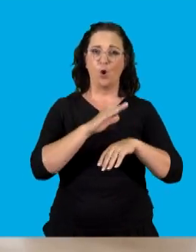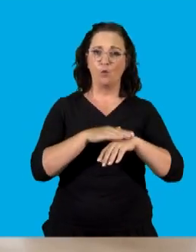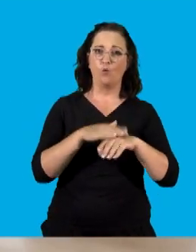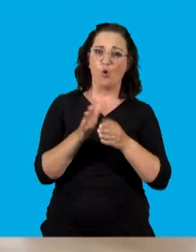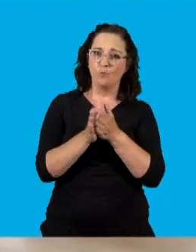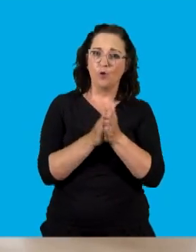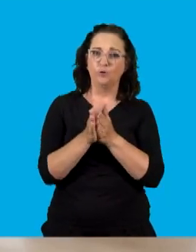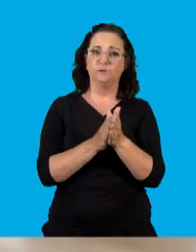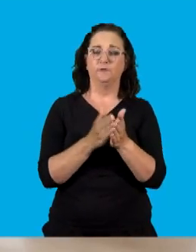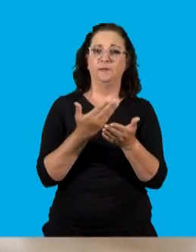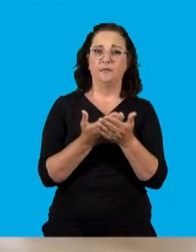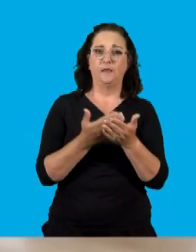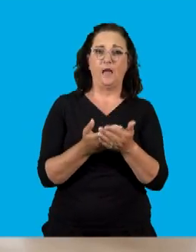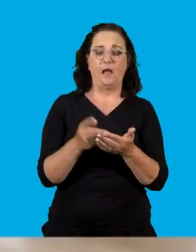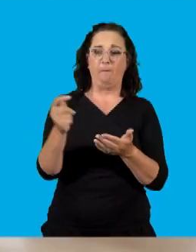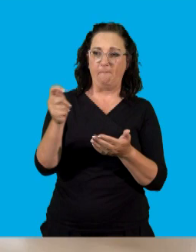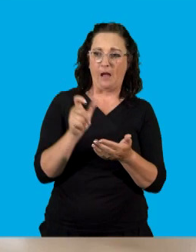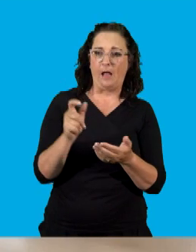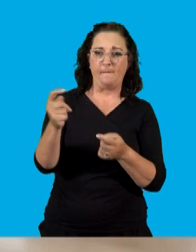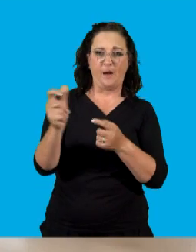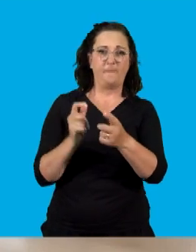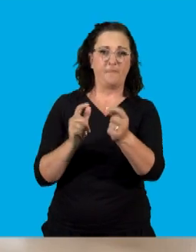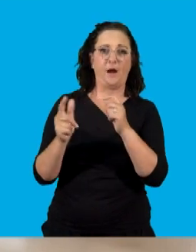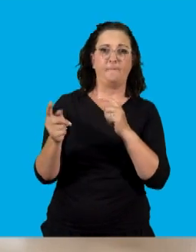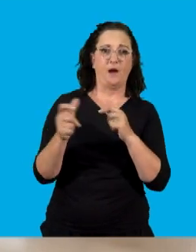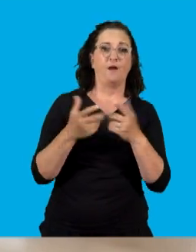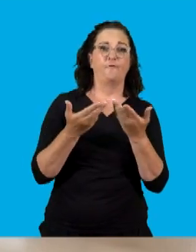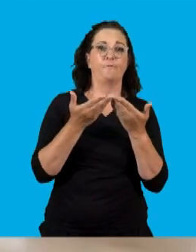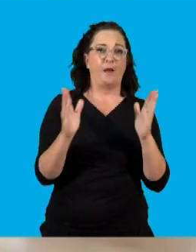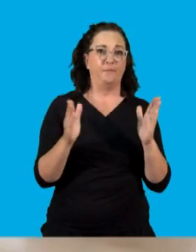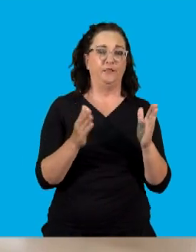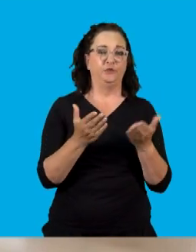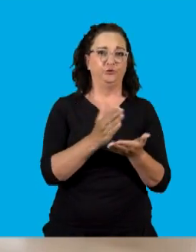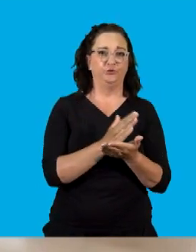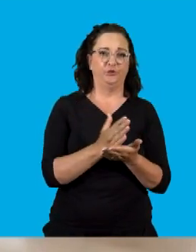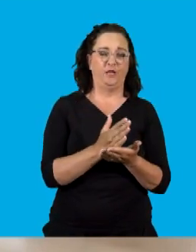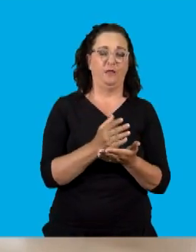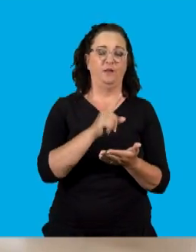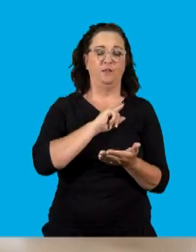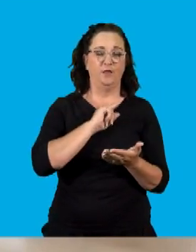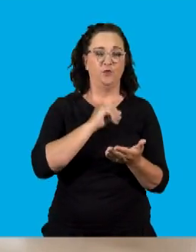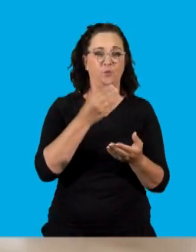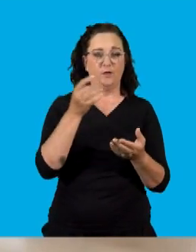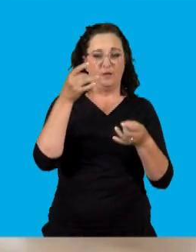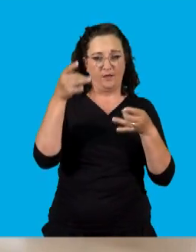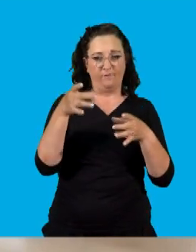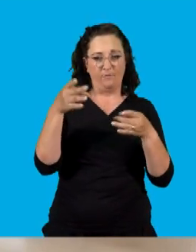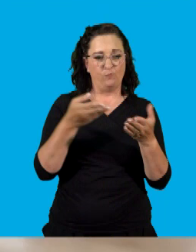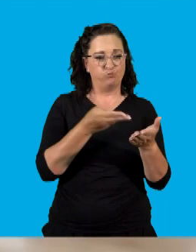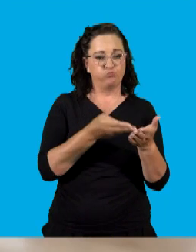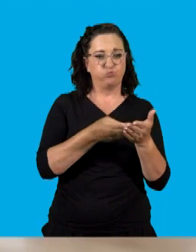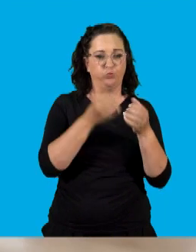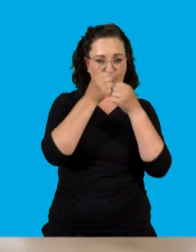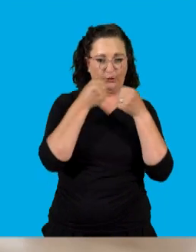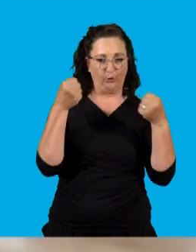people to go and invest, to go and buy shares in a public company, because information is being published. They are able to see what